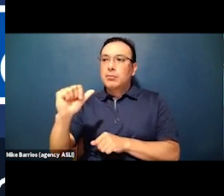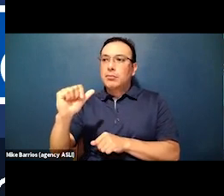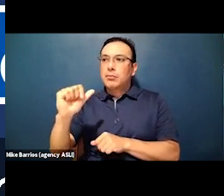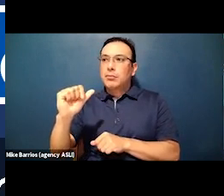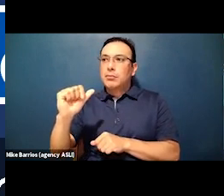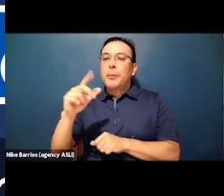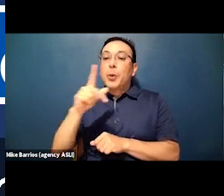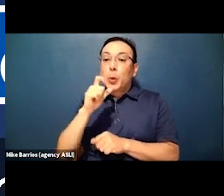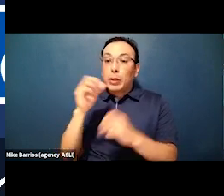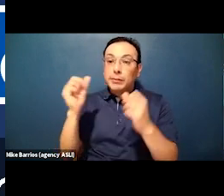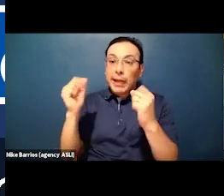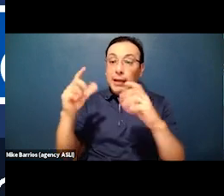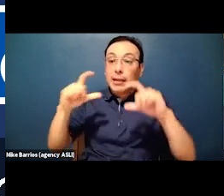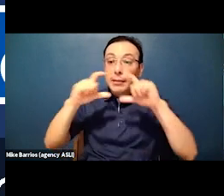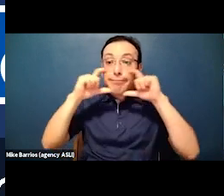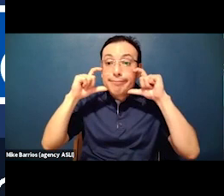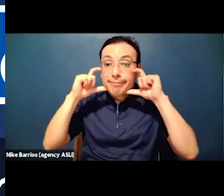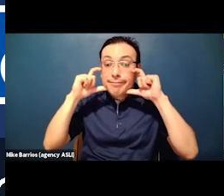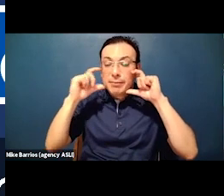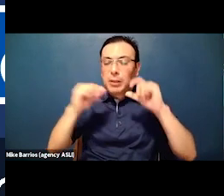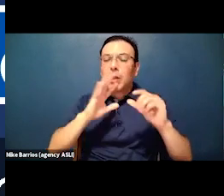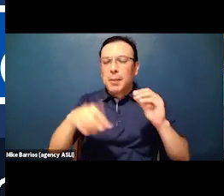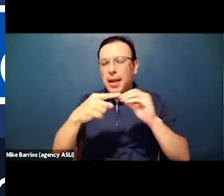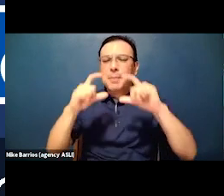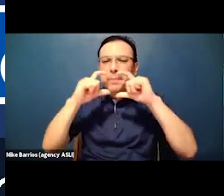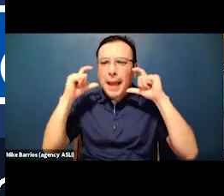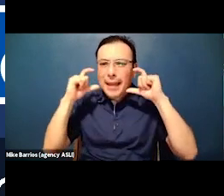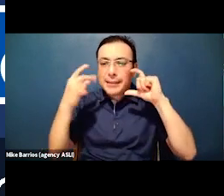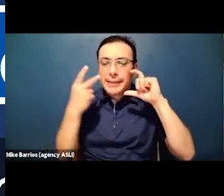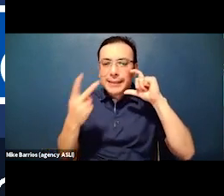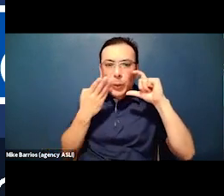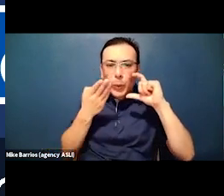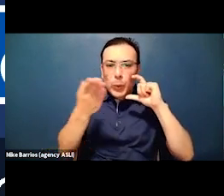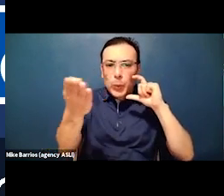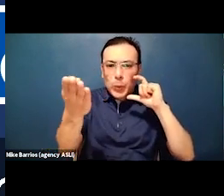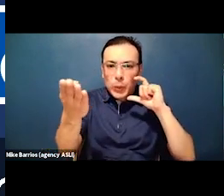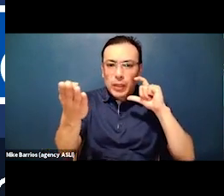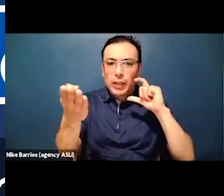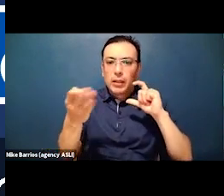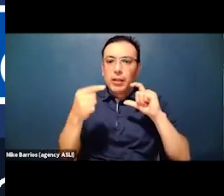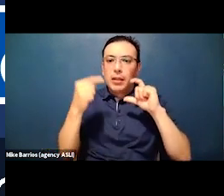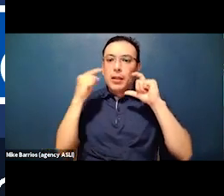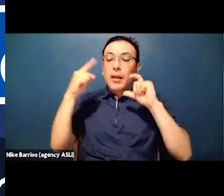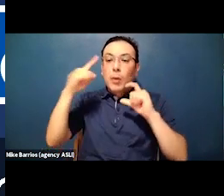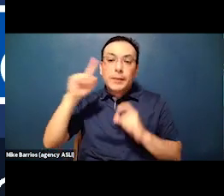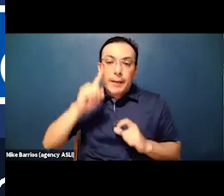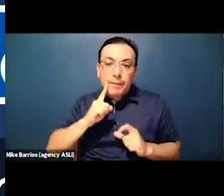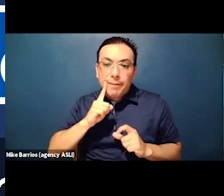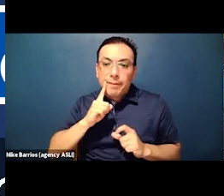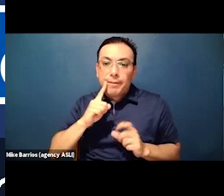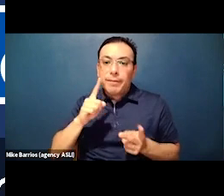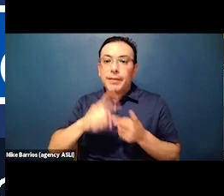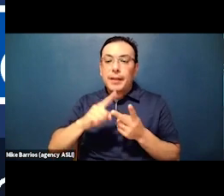this community to be able to communicate effectively. Something that is not easily done with a